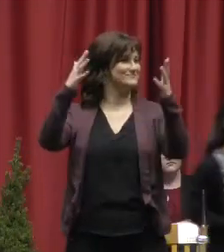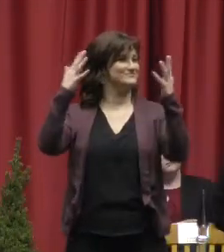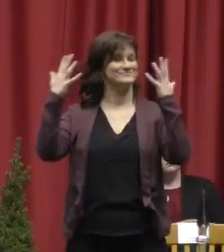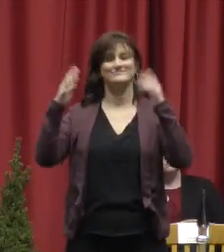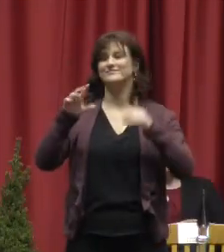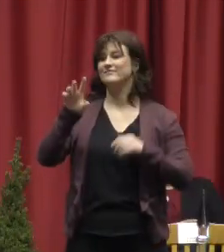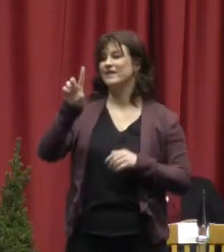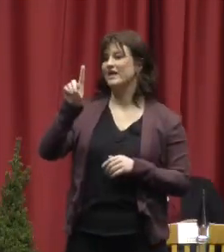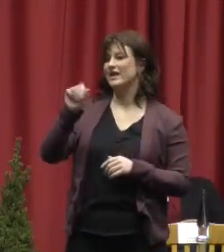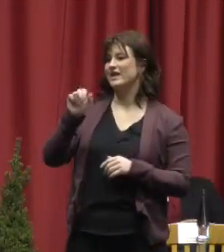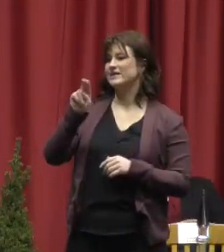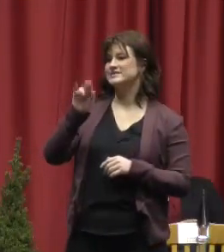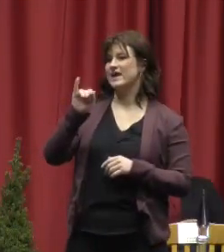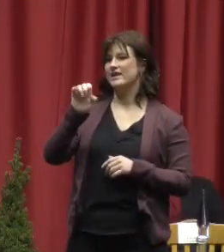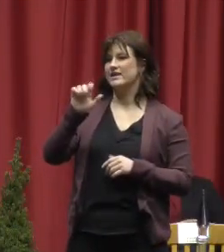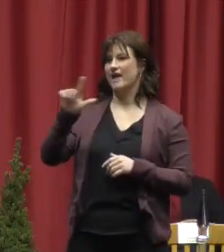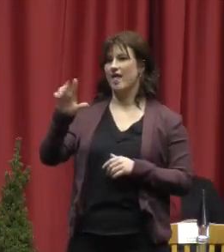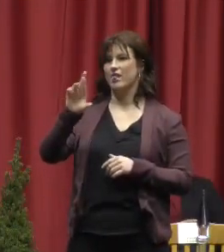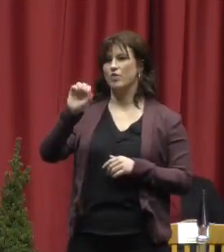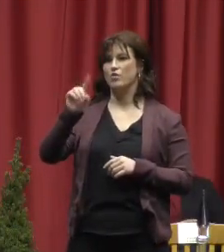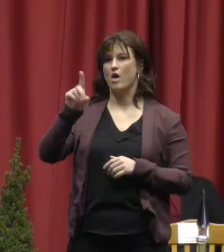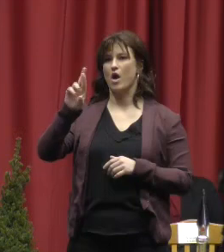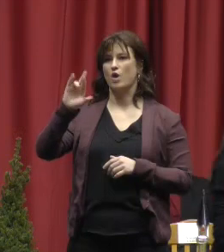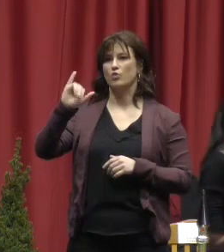Daniela Rodriguez.